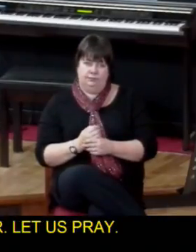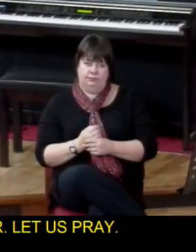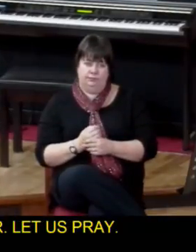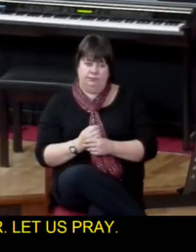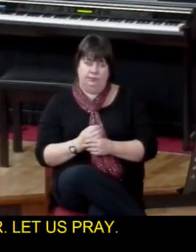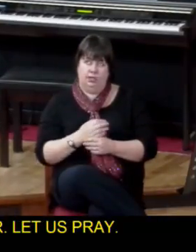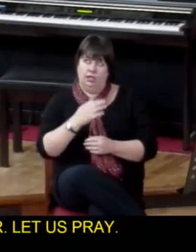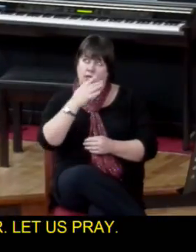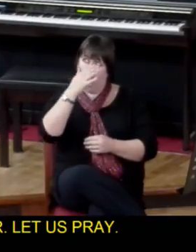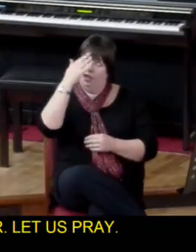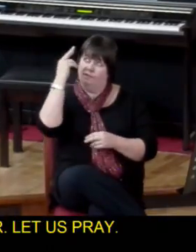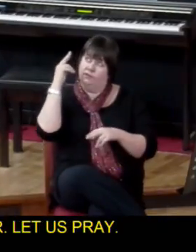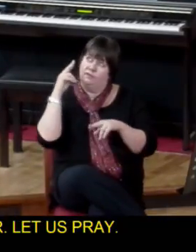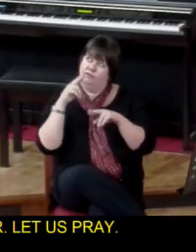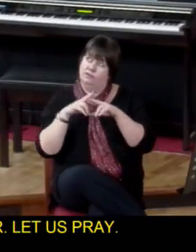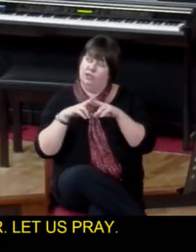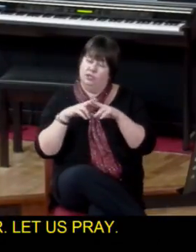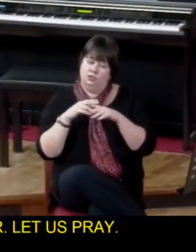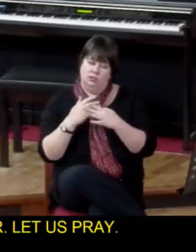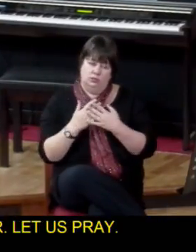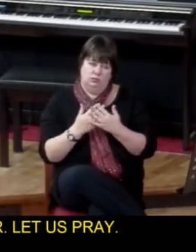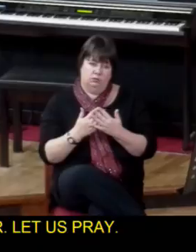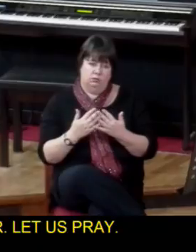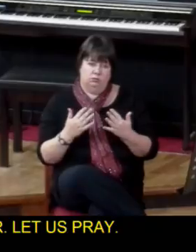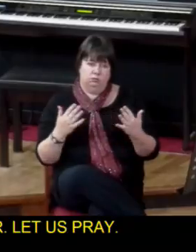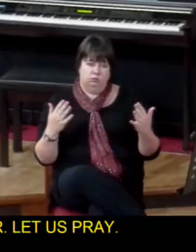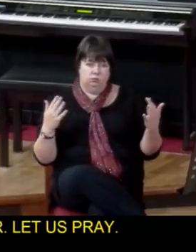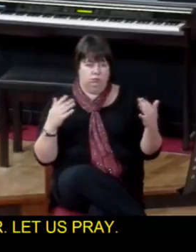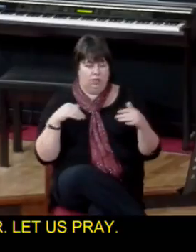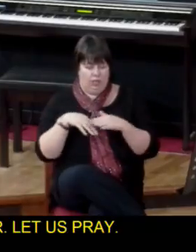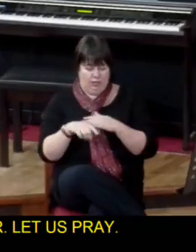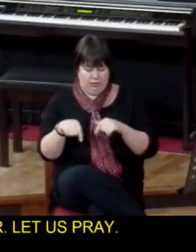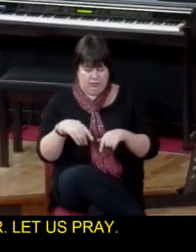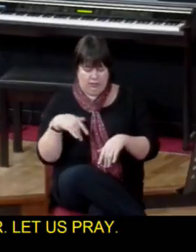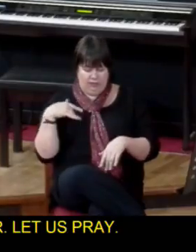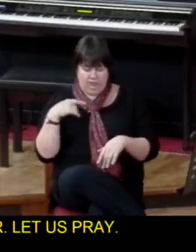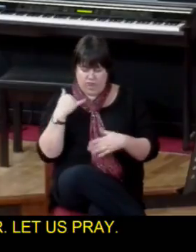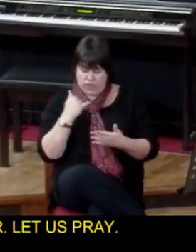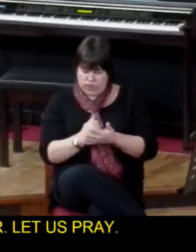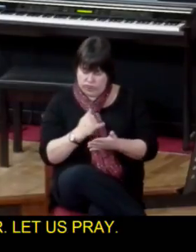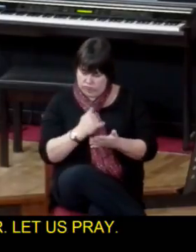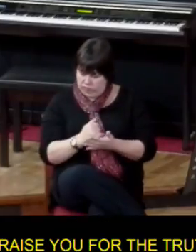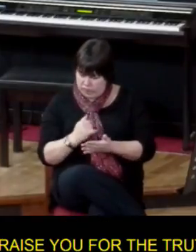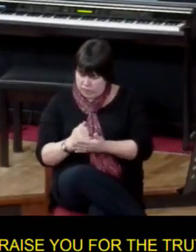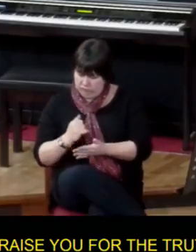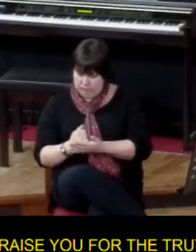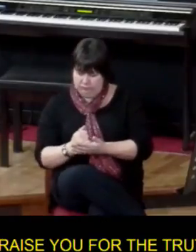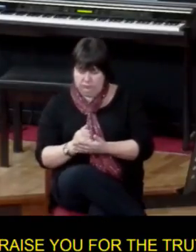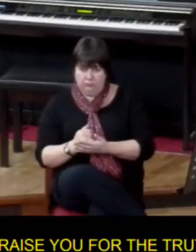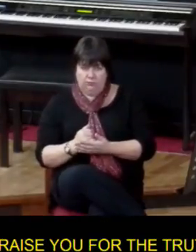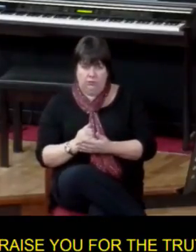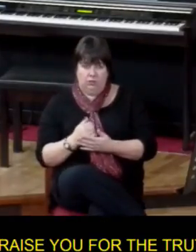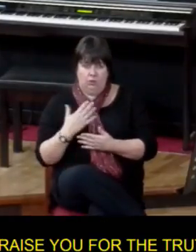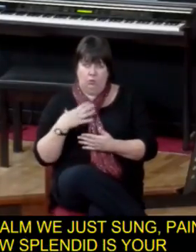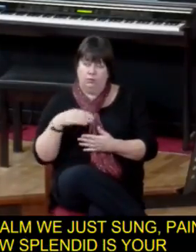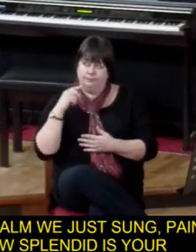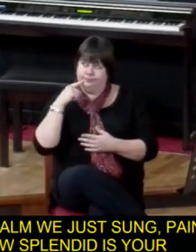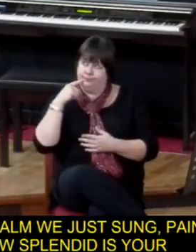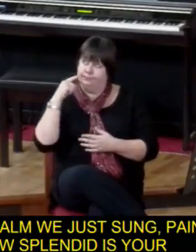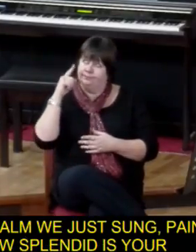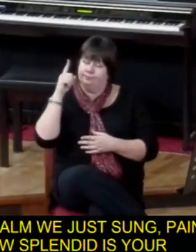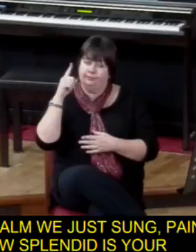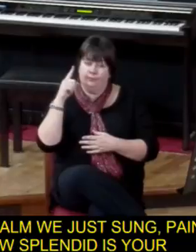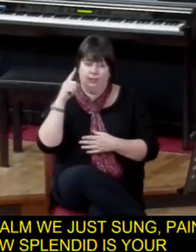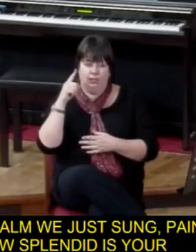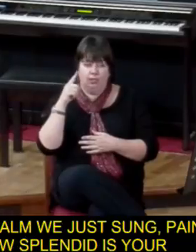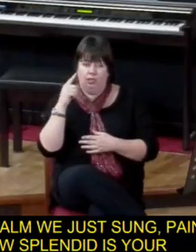Heavenly Father, there is so much we get wrong in this life. We confess that our words and our